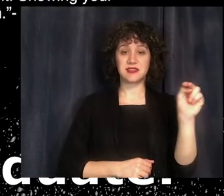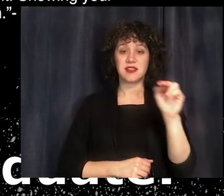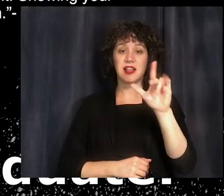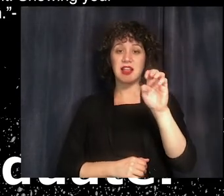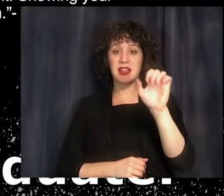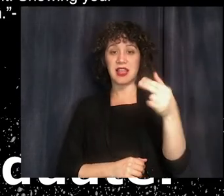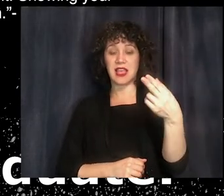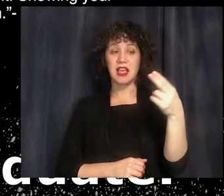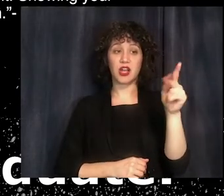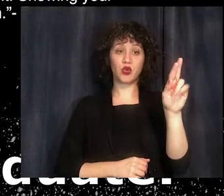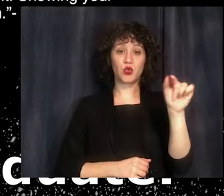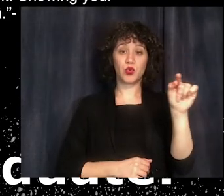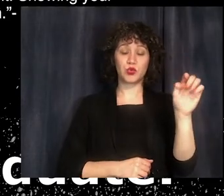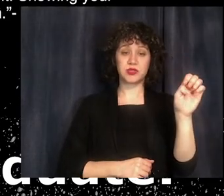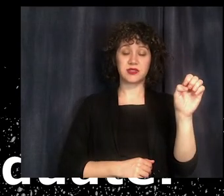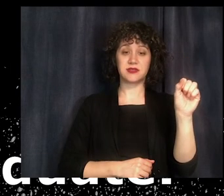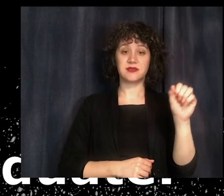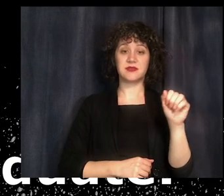Leah Cruz.